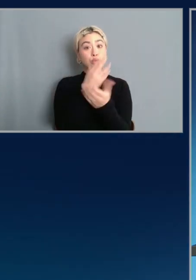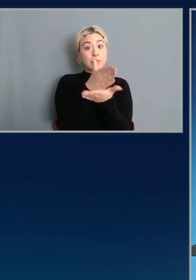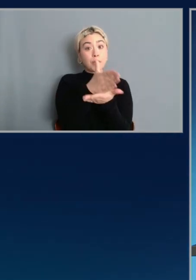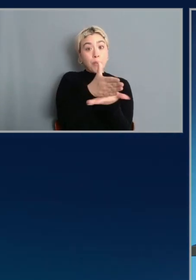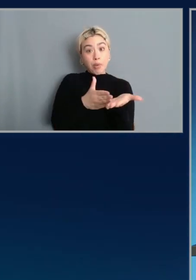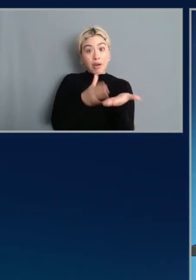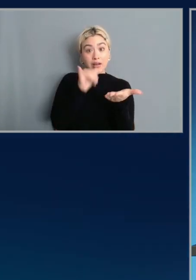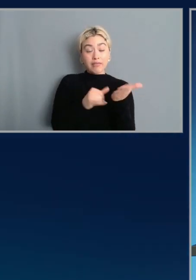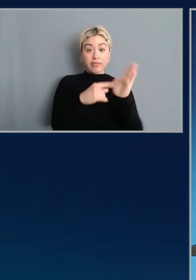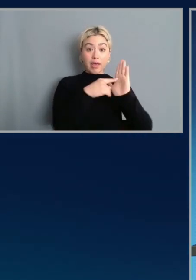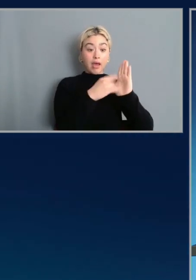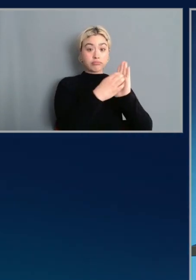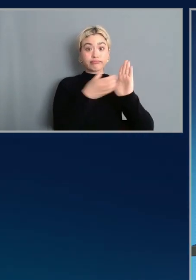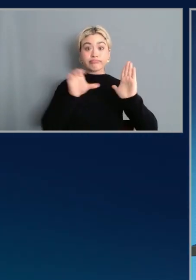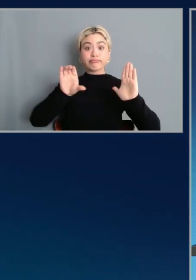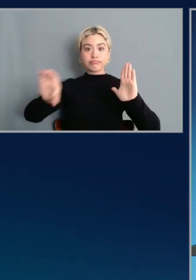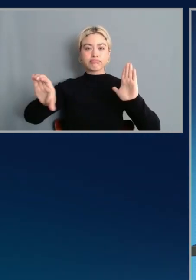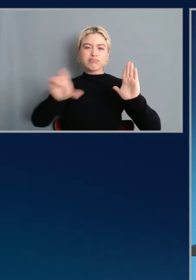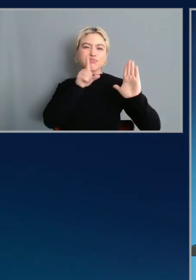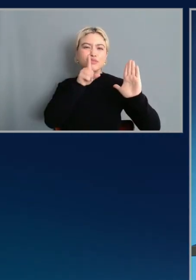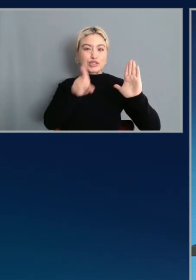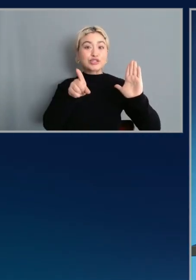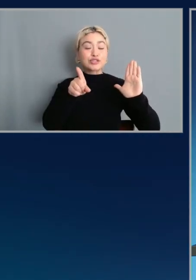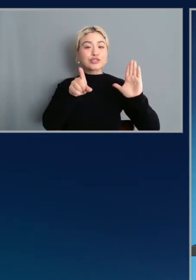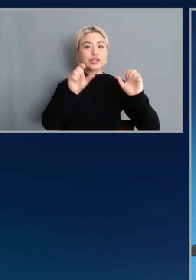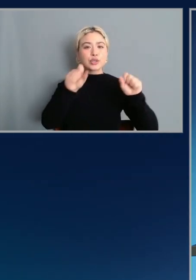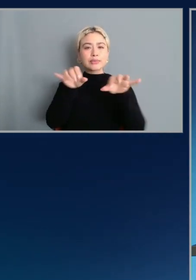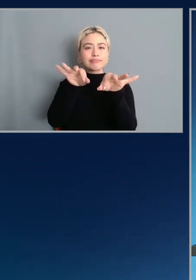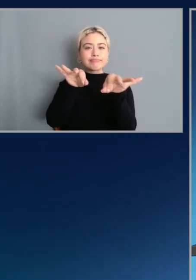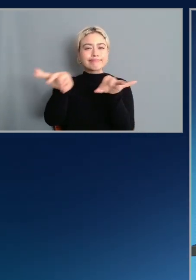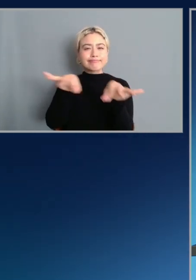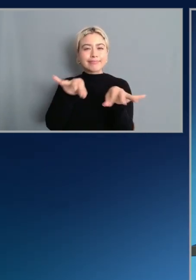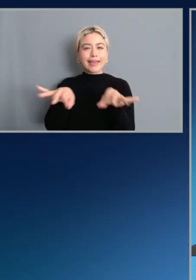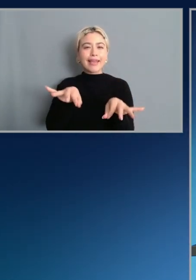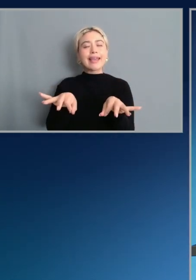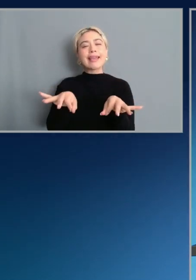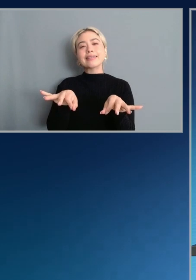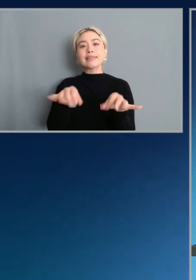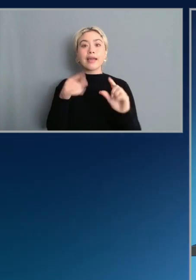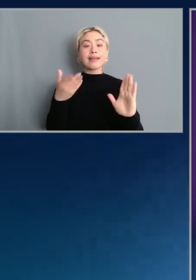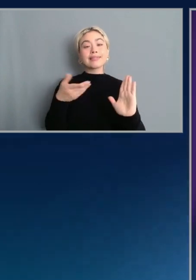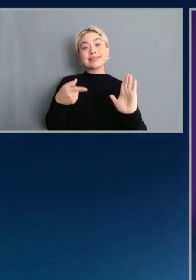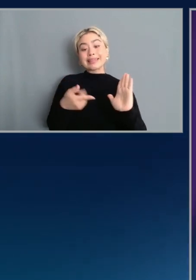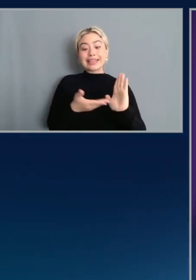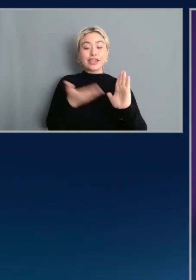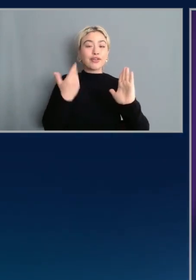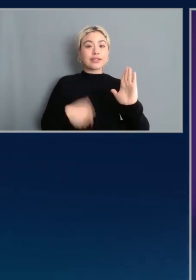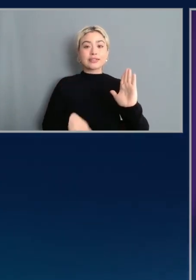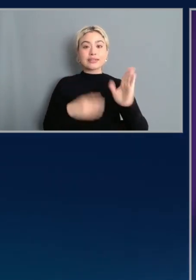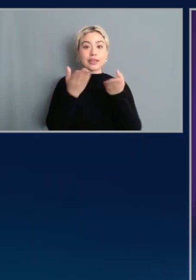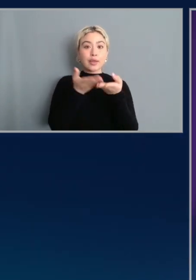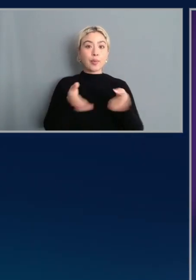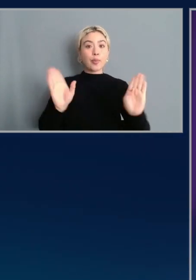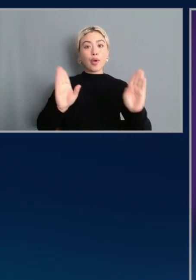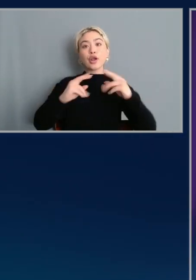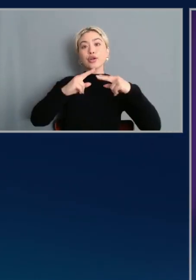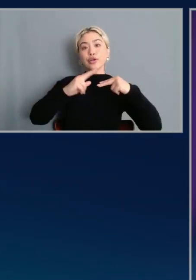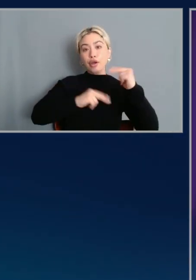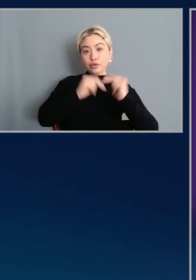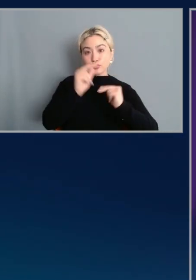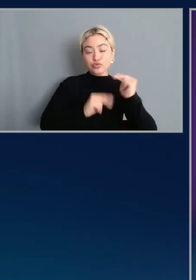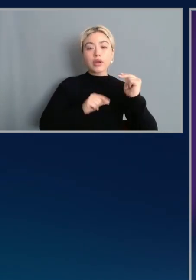essay for sure. So you'll be able to explain, here is the broader construct, here is